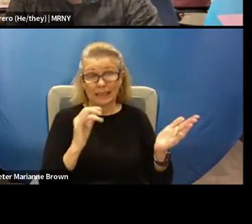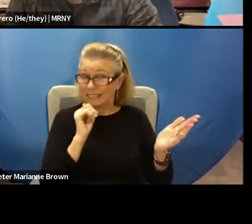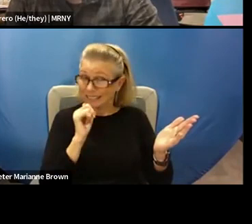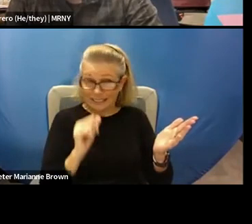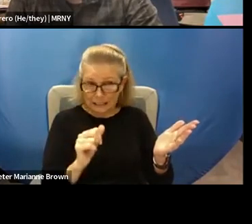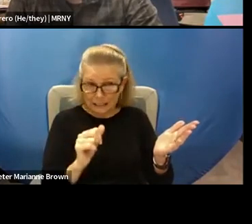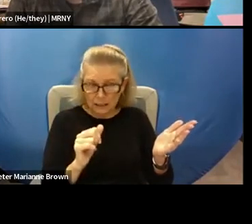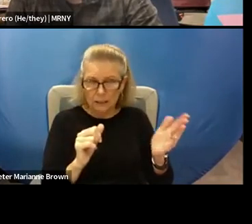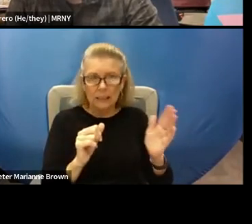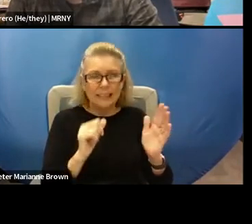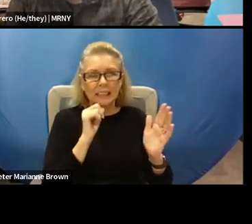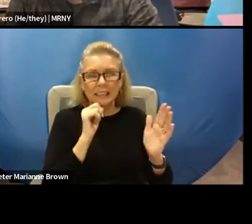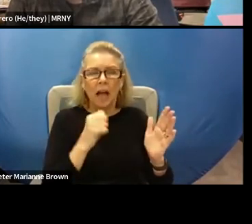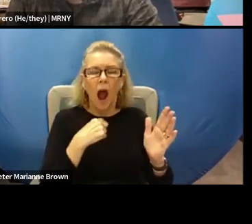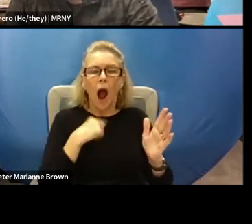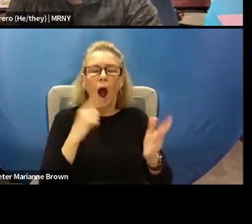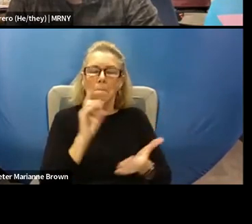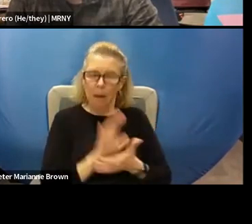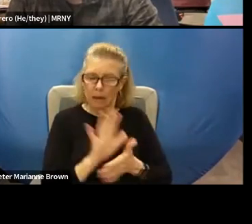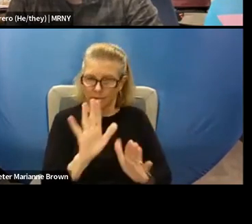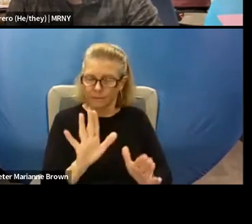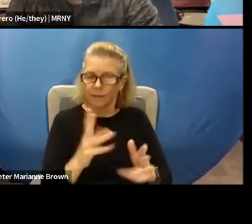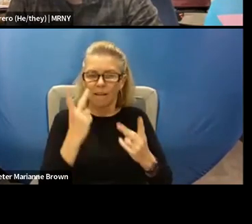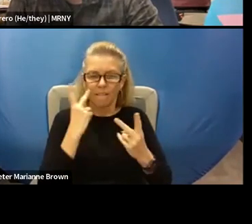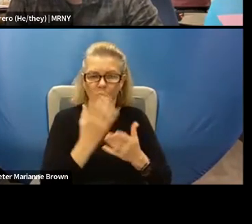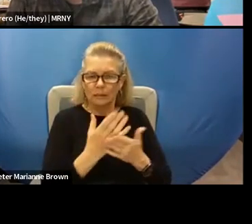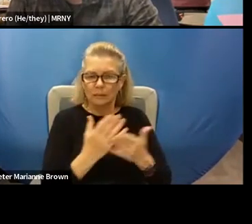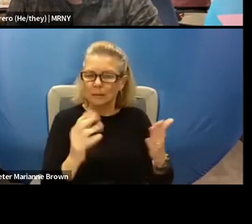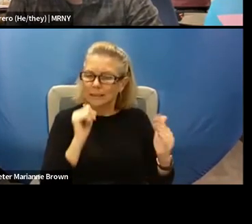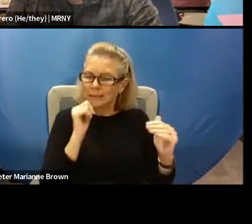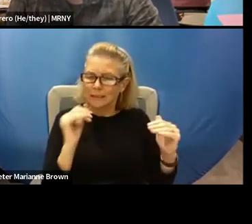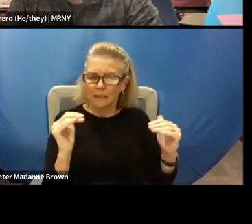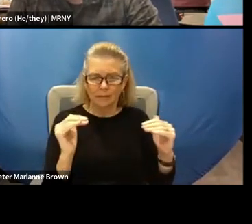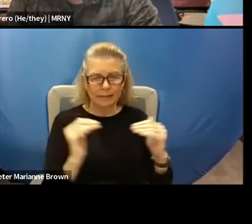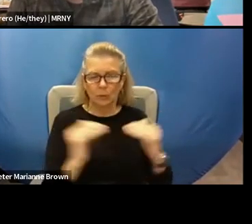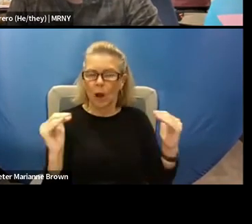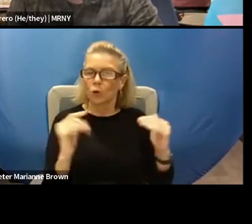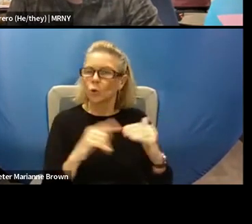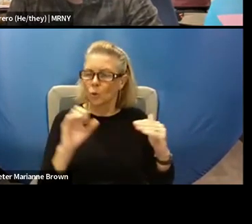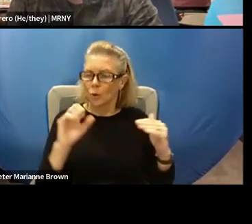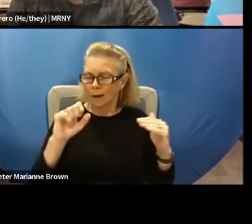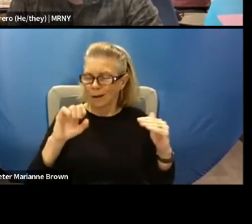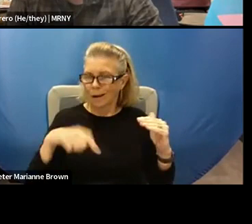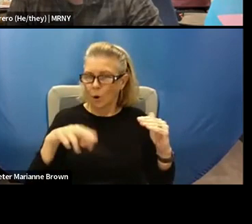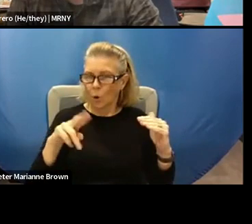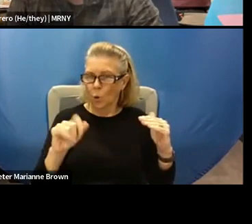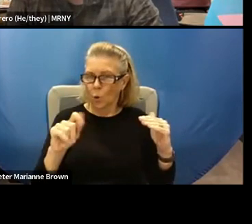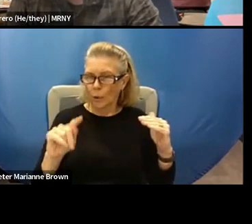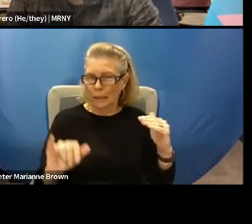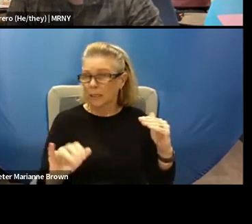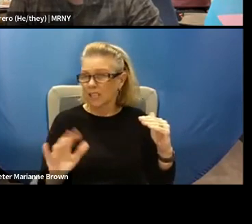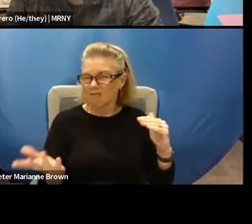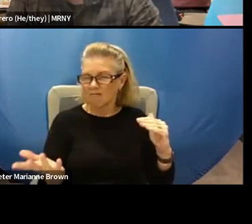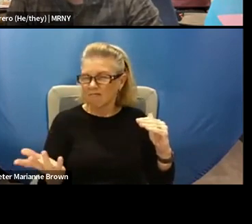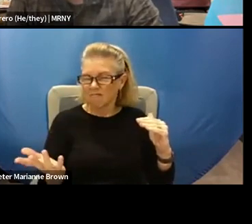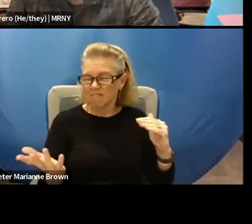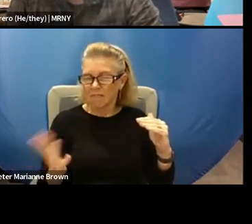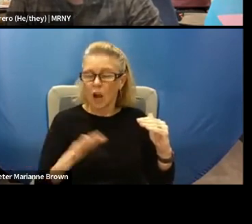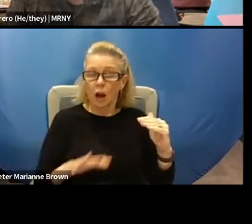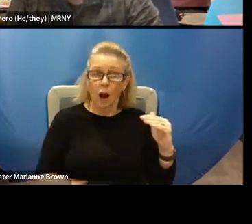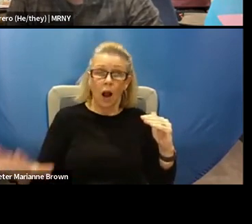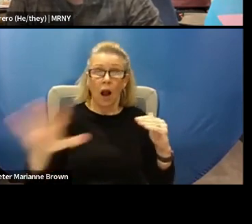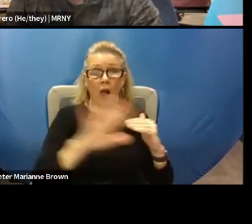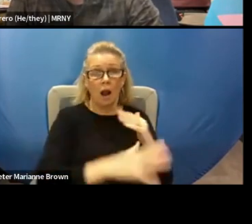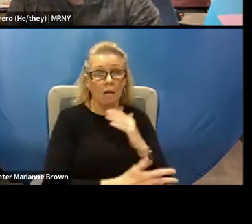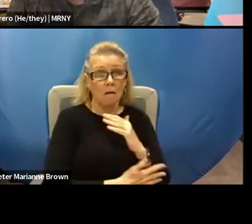I really firmly believe that visibility doesn't equate to equity. All across the country, our